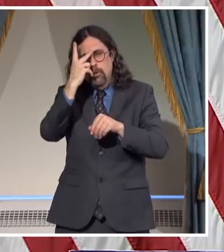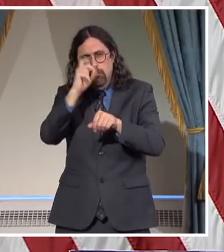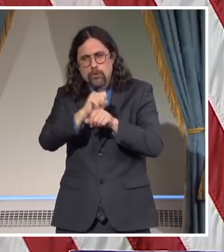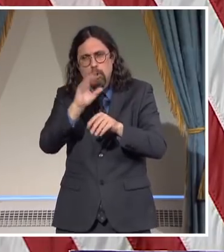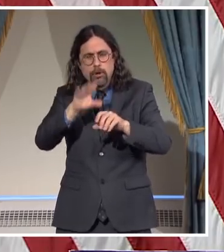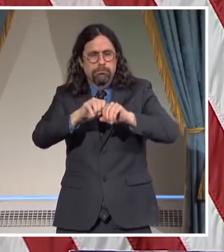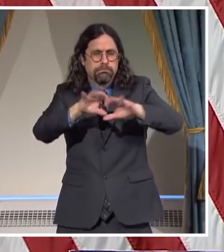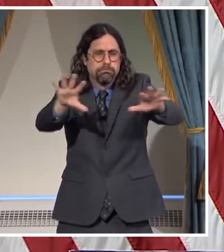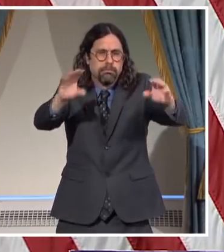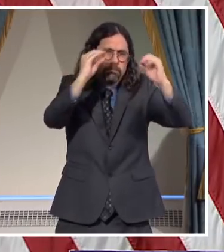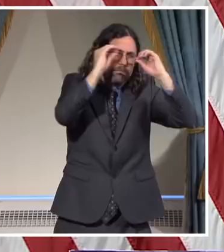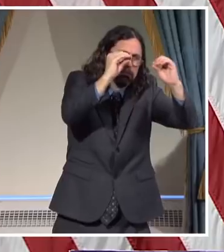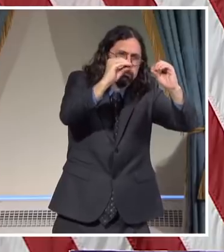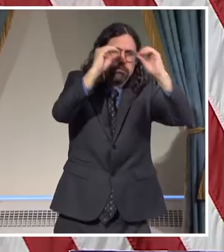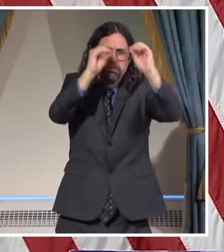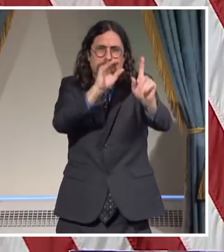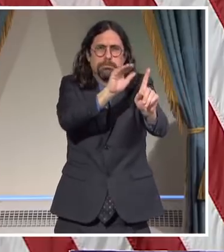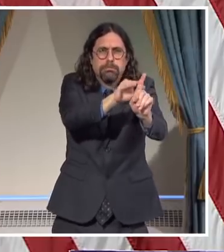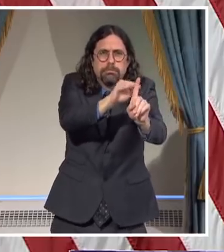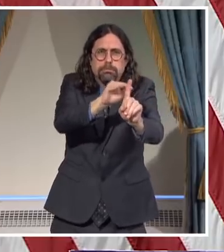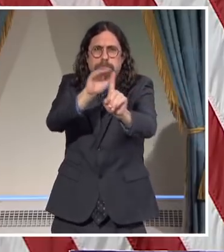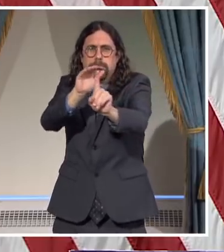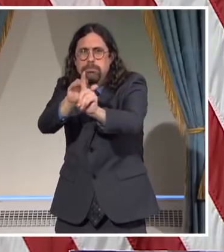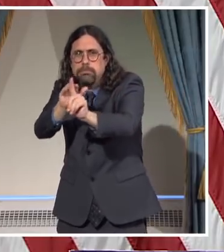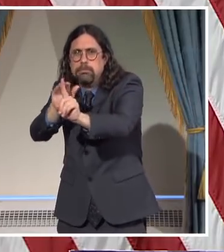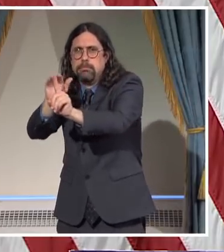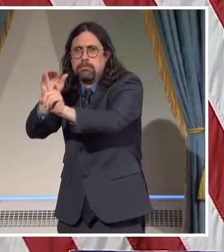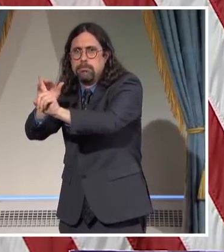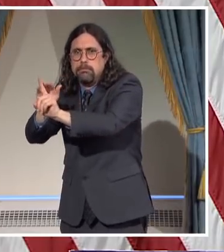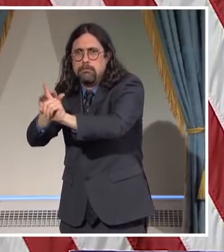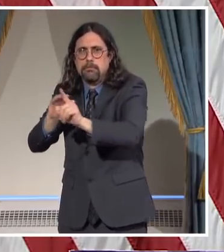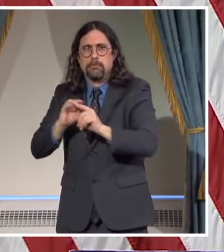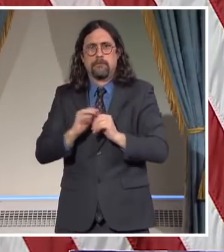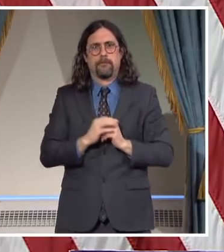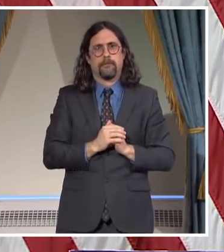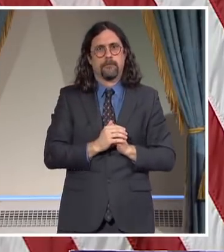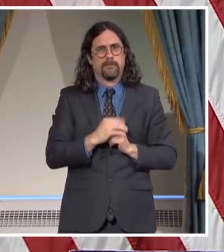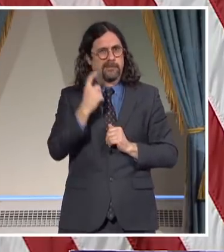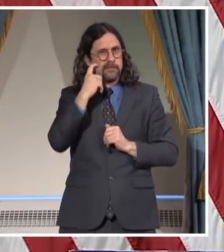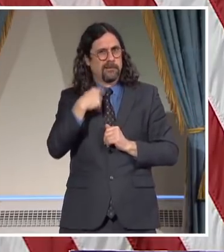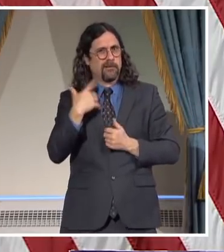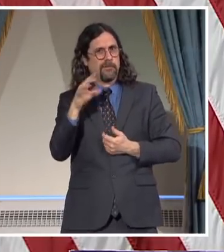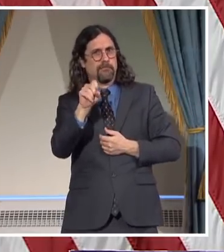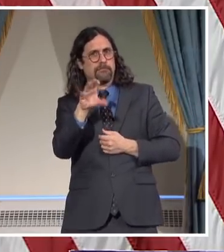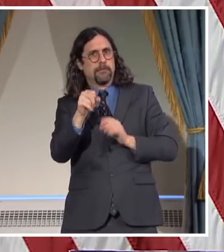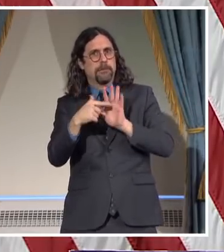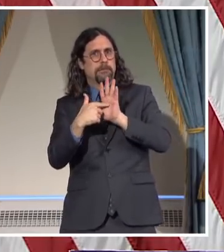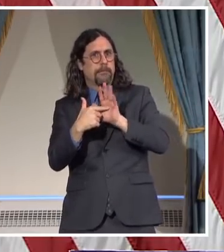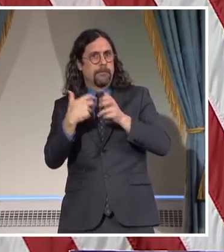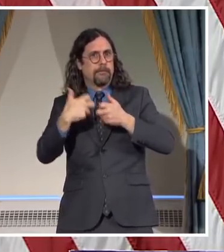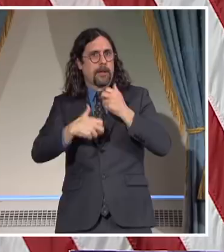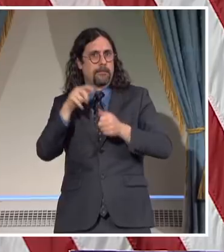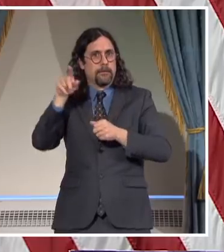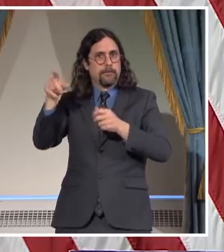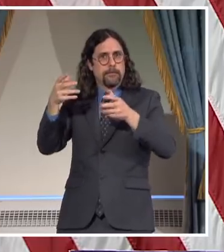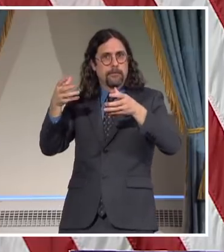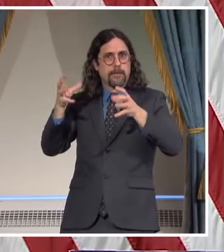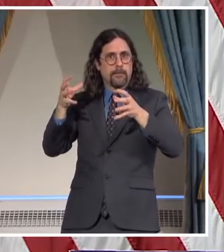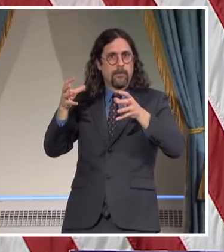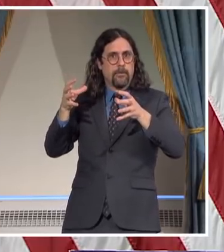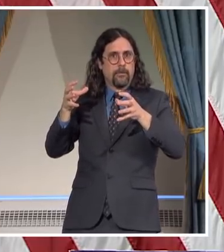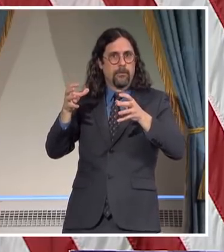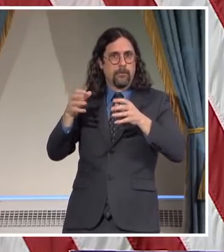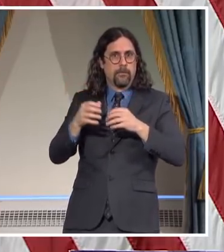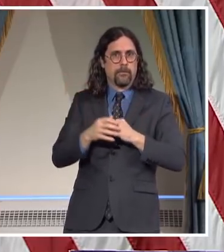few things we've had a problem with, those very specific basketball courts, but as you saw, that's not many out of the grand total in this city.